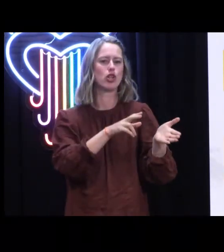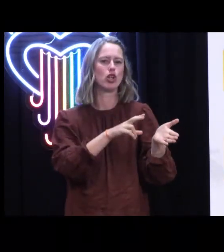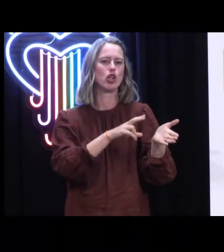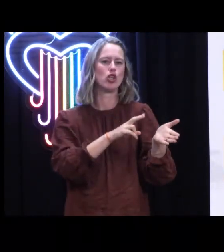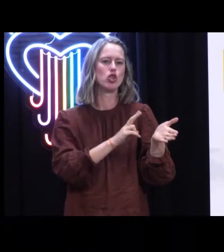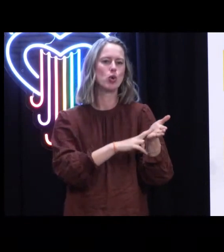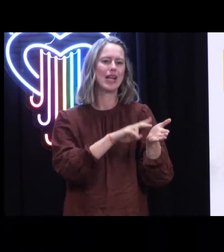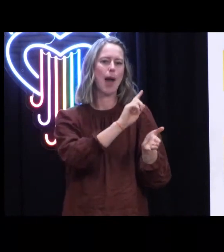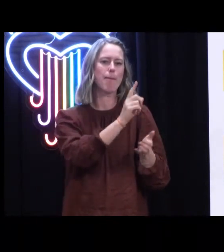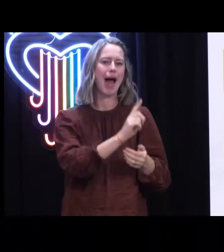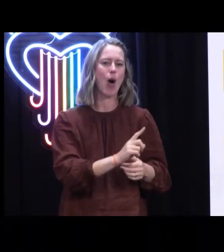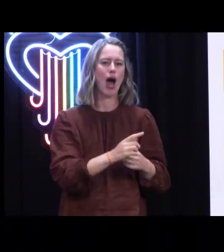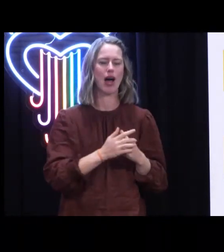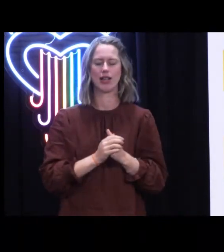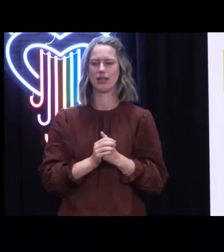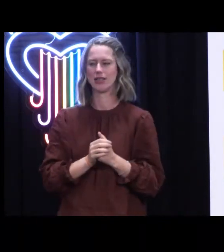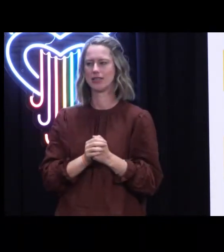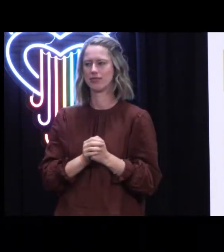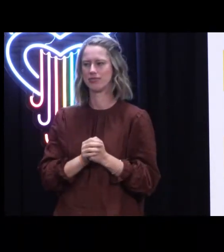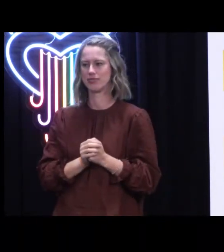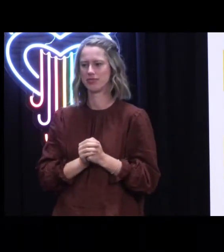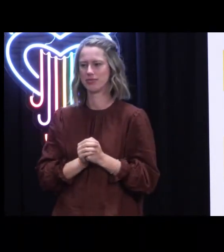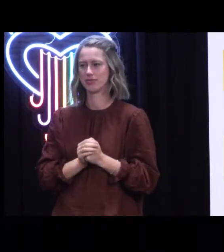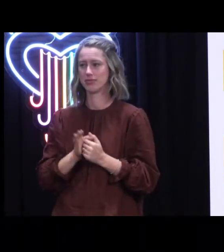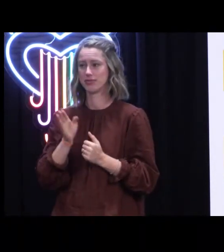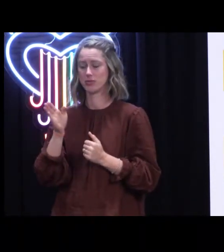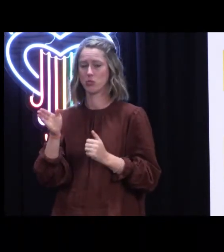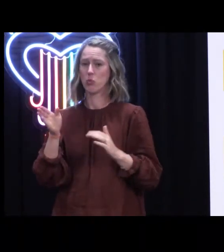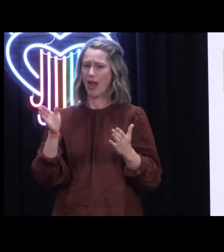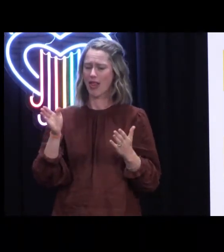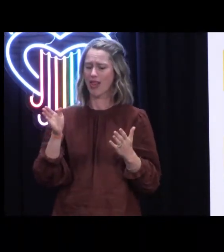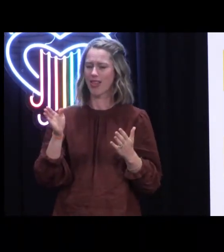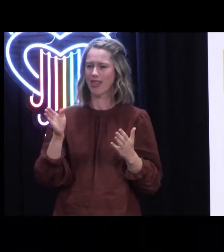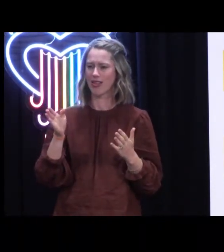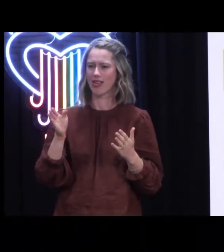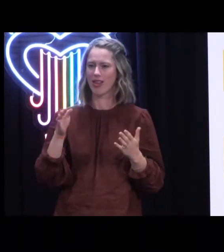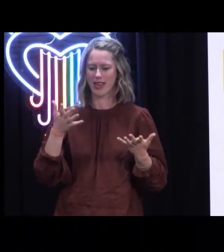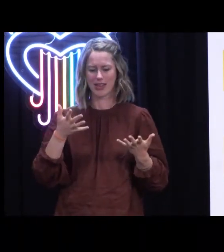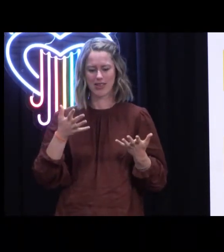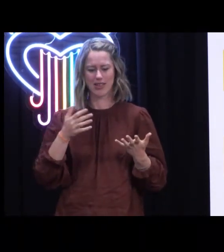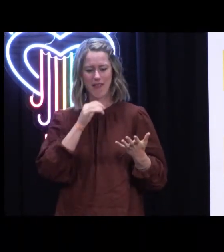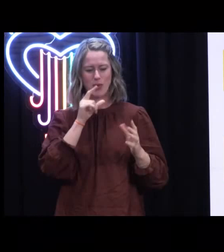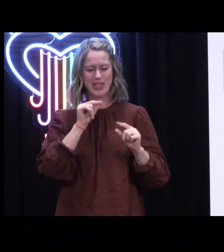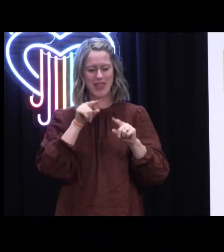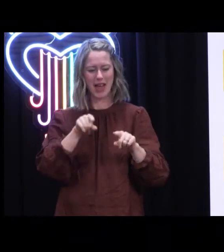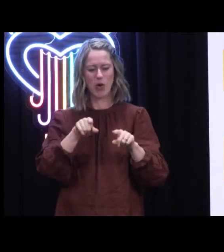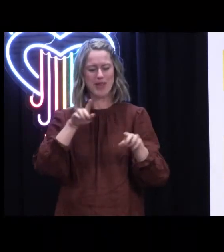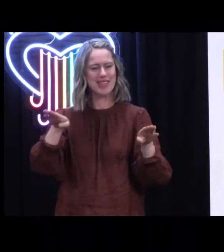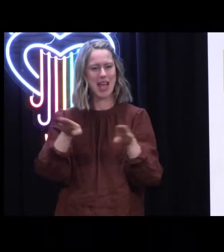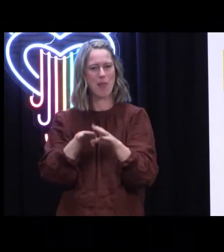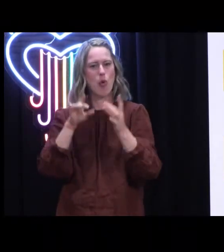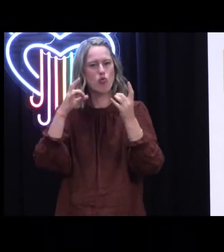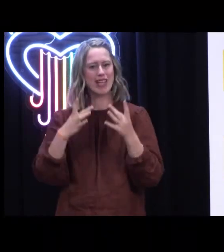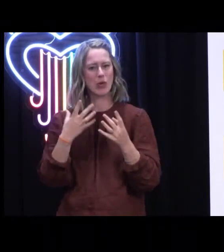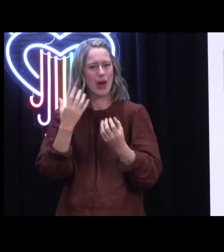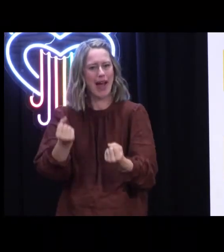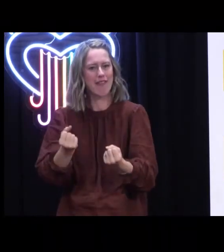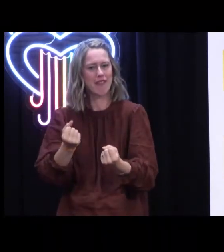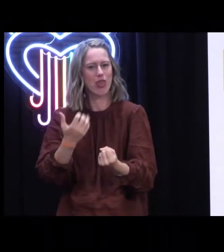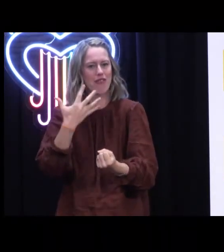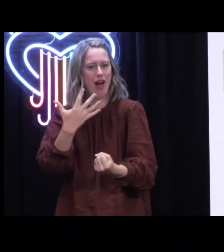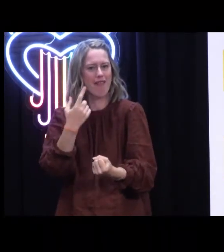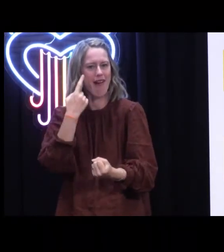as the centrepiece? And indeed, if we were, that then would probably look something like Five Eyes, which we are already a part